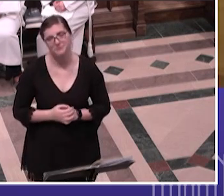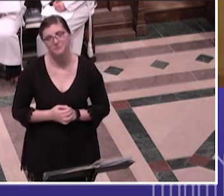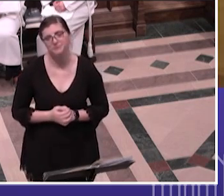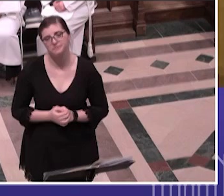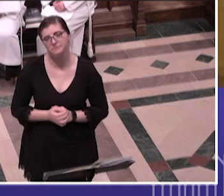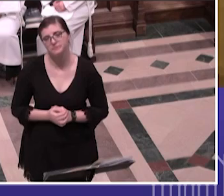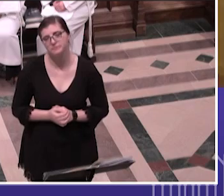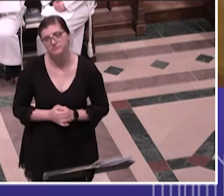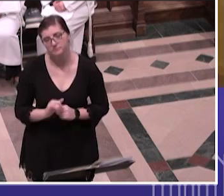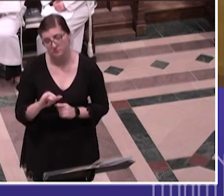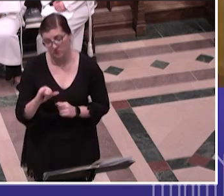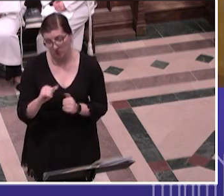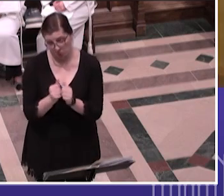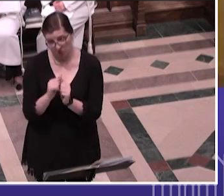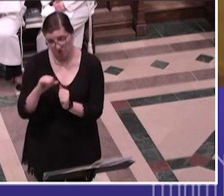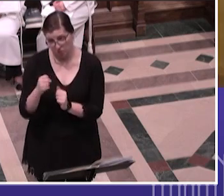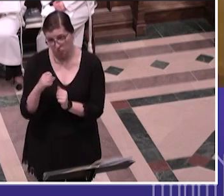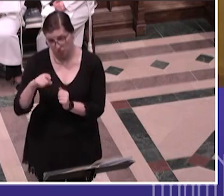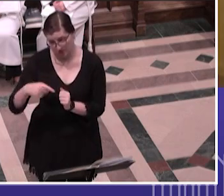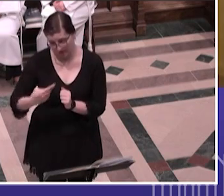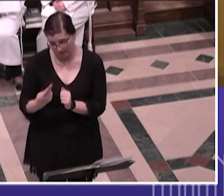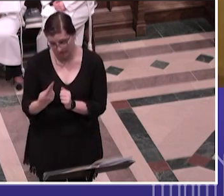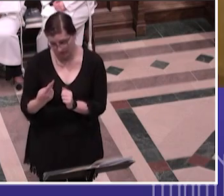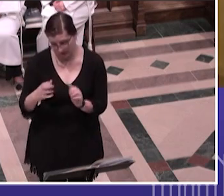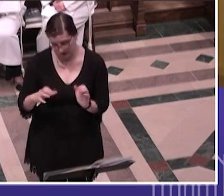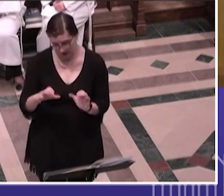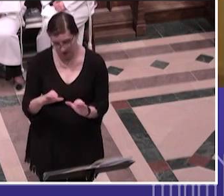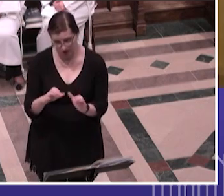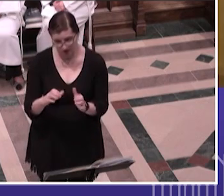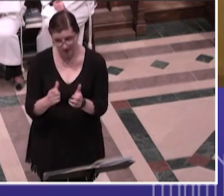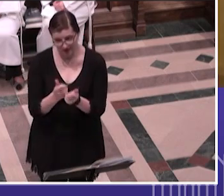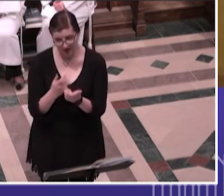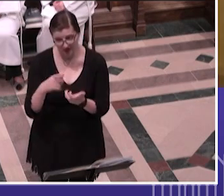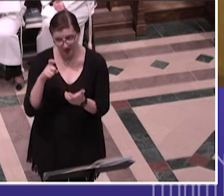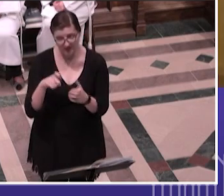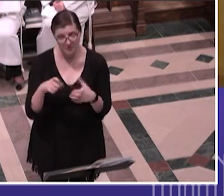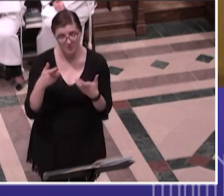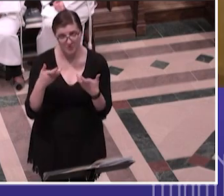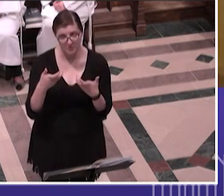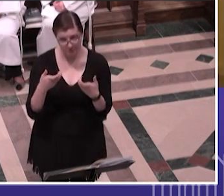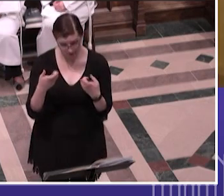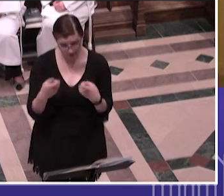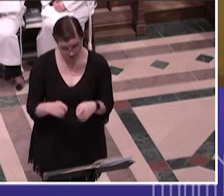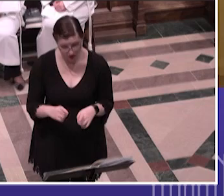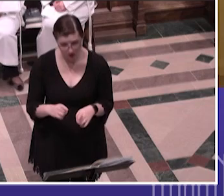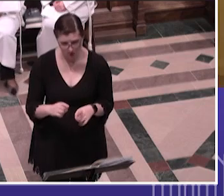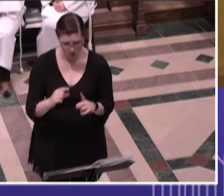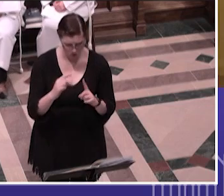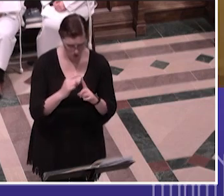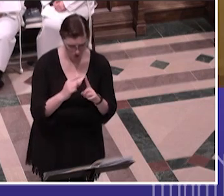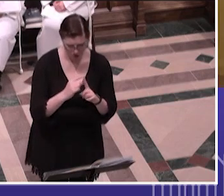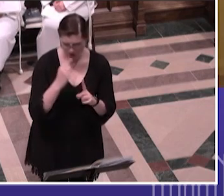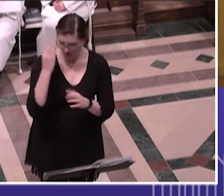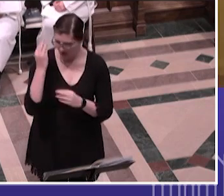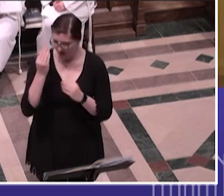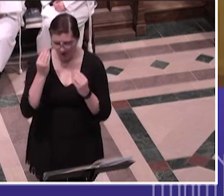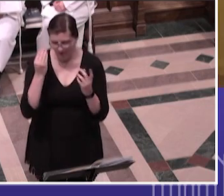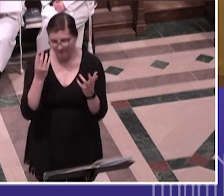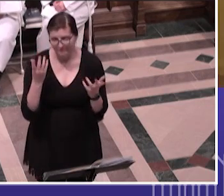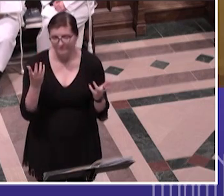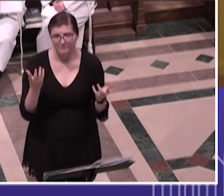Together with Joseph, he does what needs to be done. Words and thoughts seem to have become superfluous